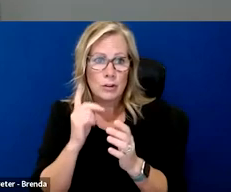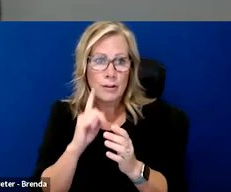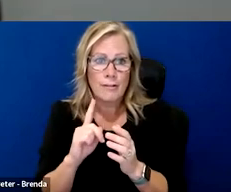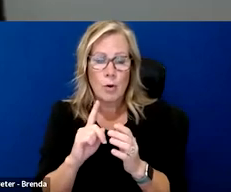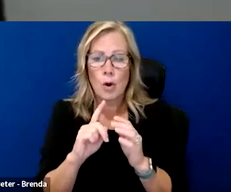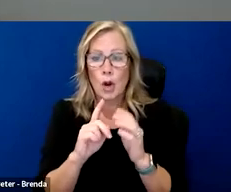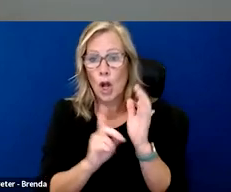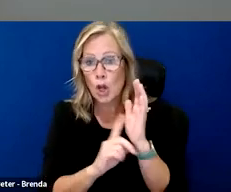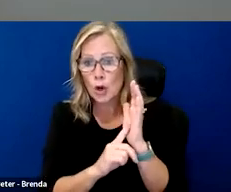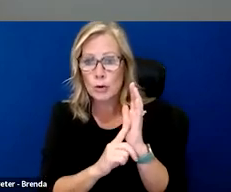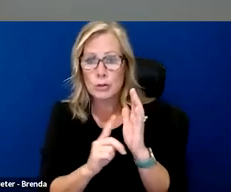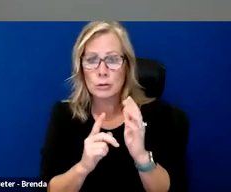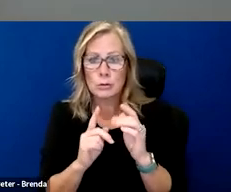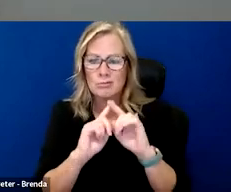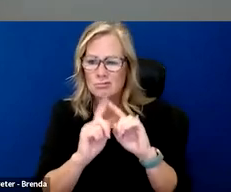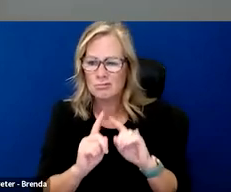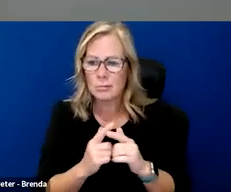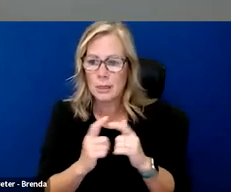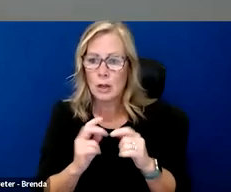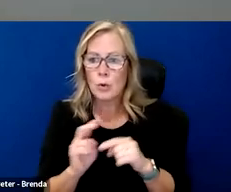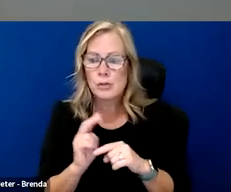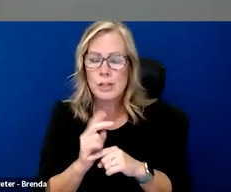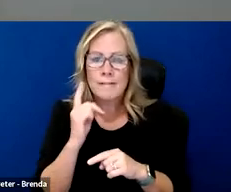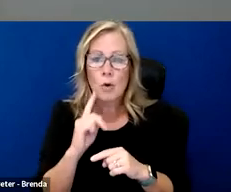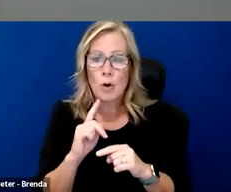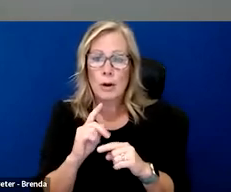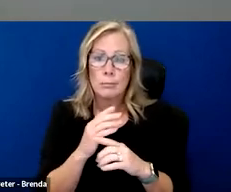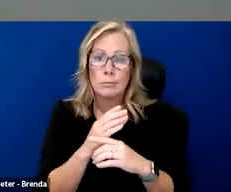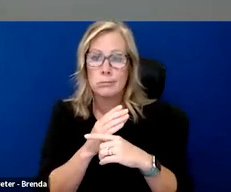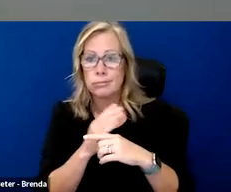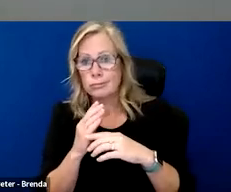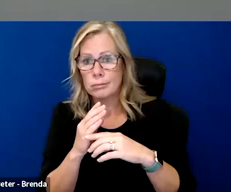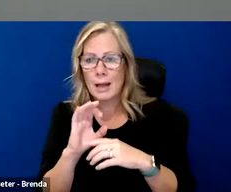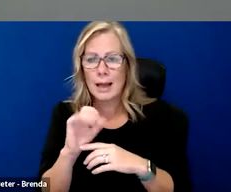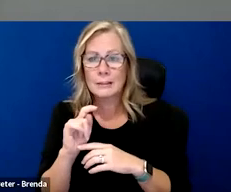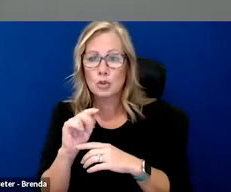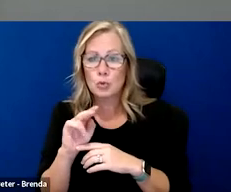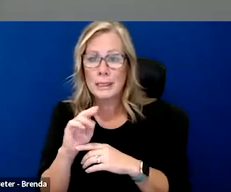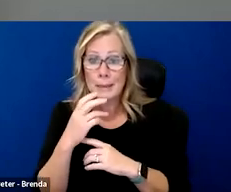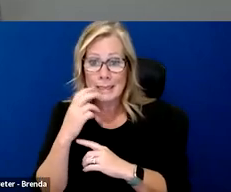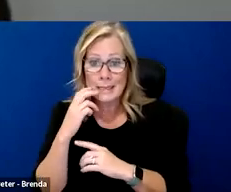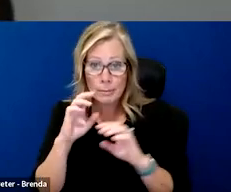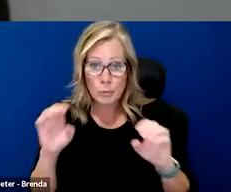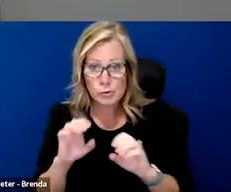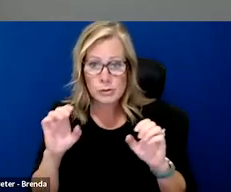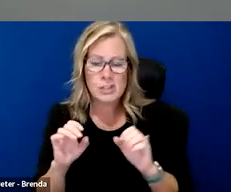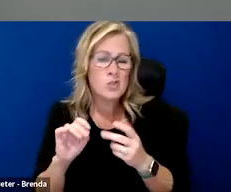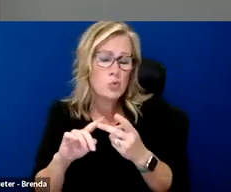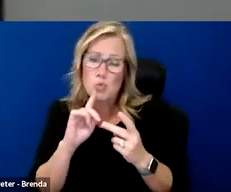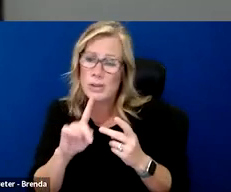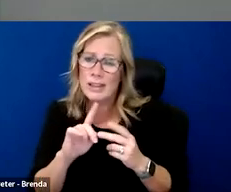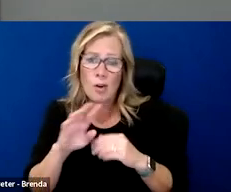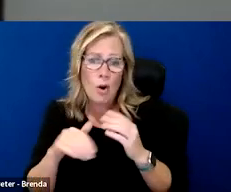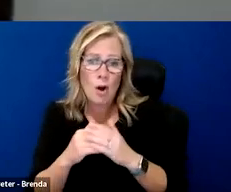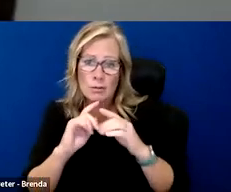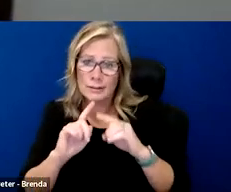public alerting. We use it for extreme heat emergencies, but any other type of emergency as well. That could be another good thing